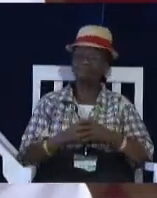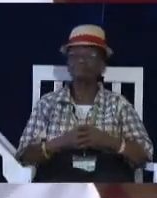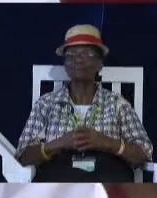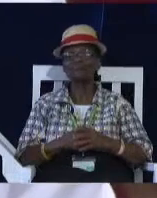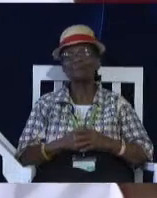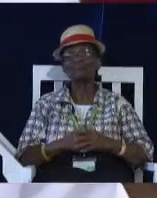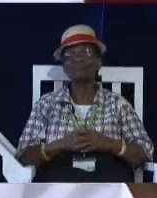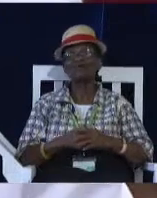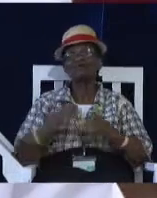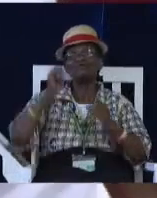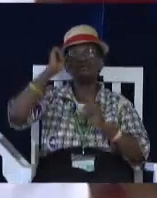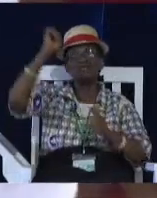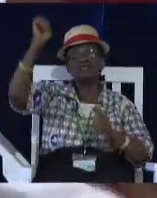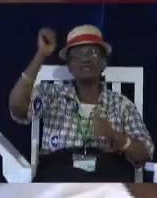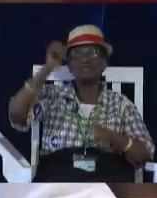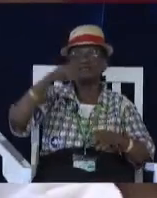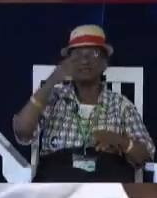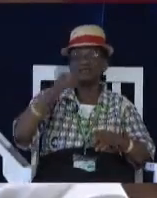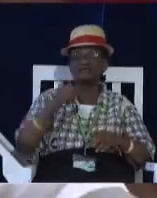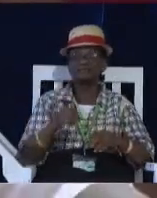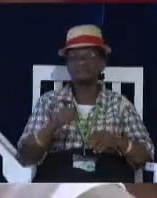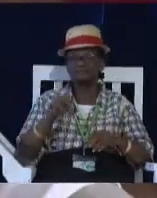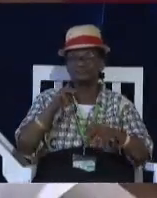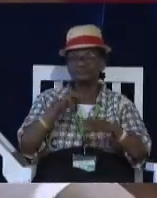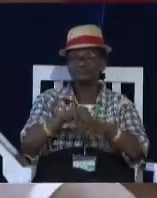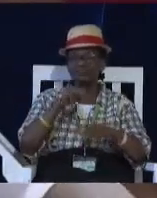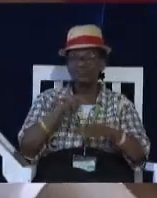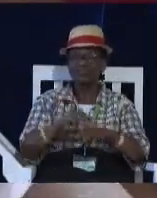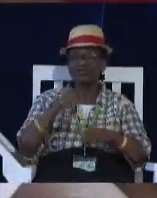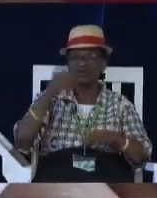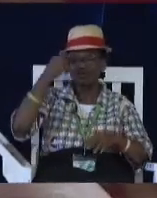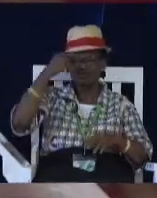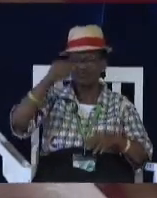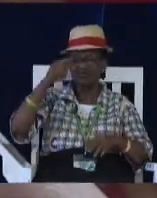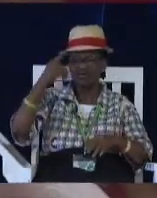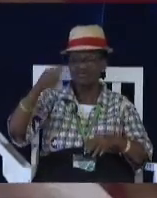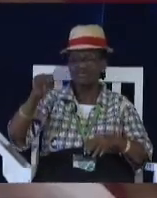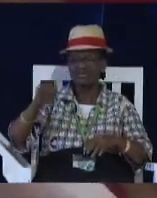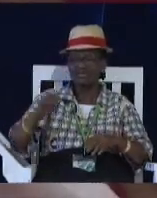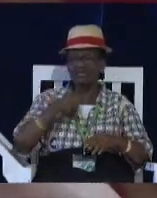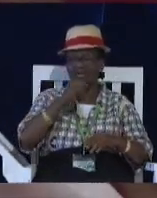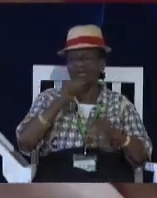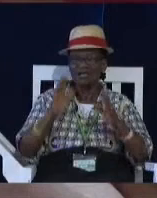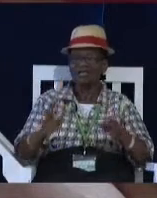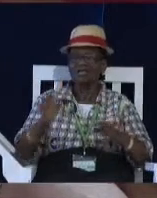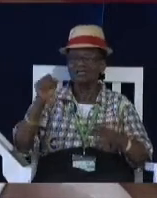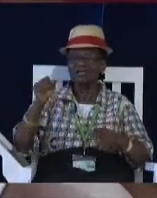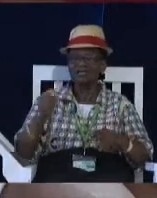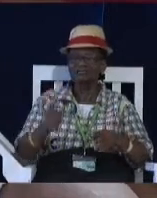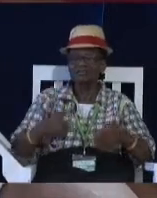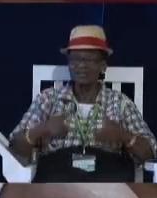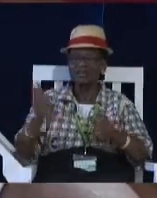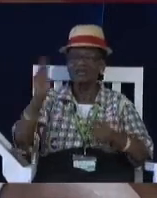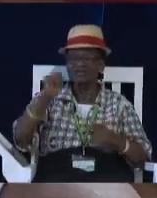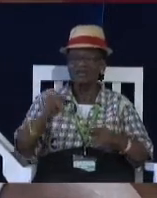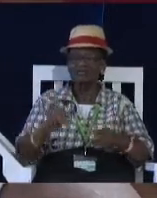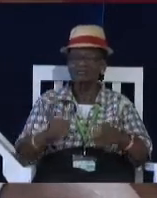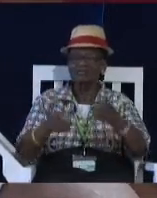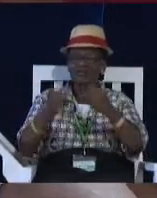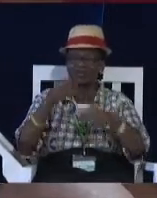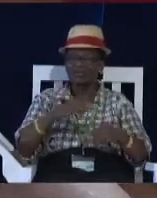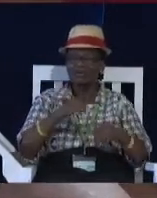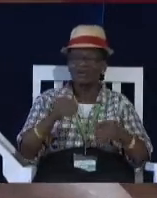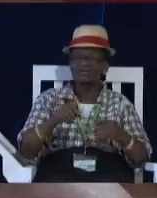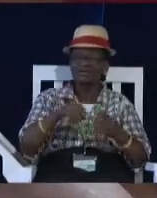He said, send for the elders. Let them come. Let them anoint that fellow